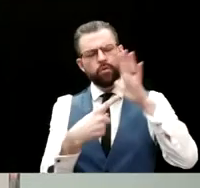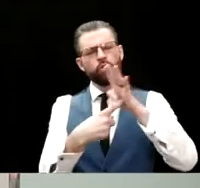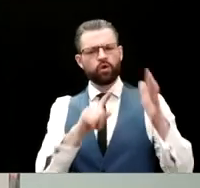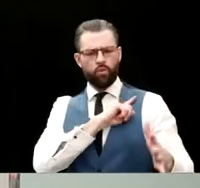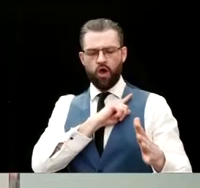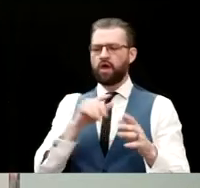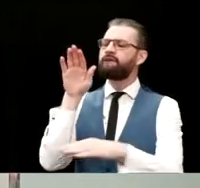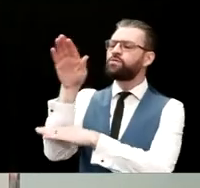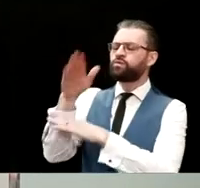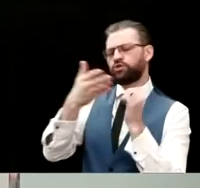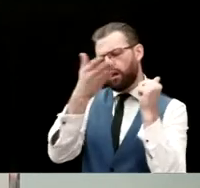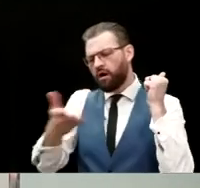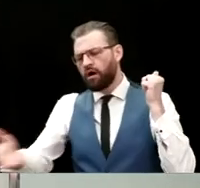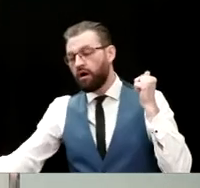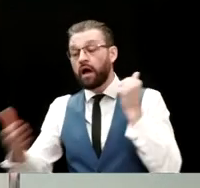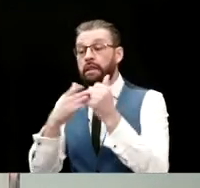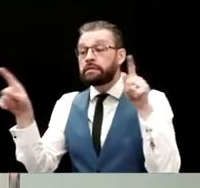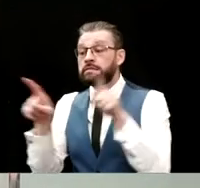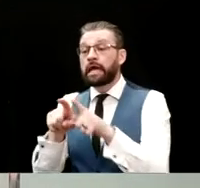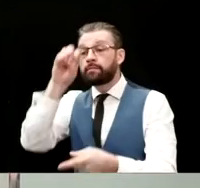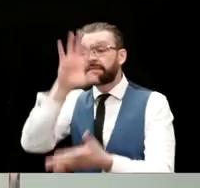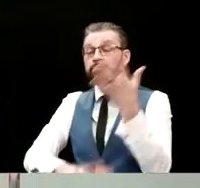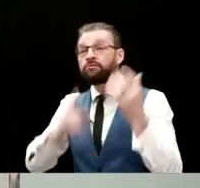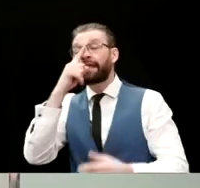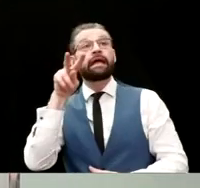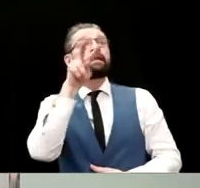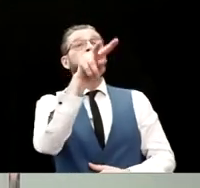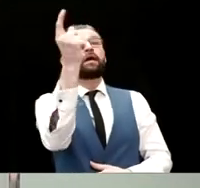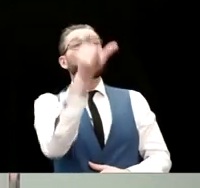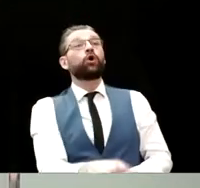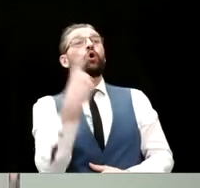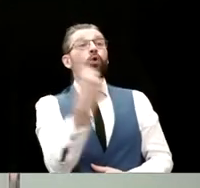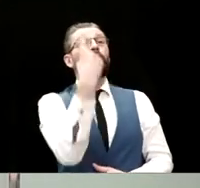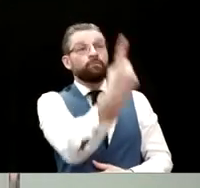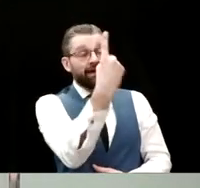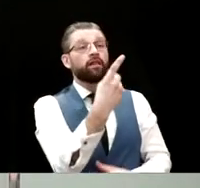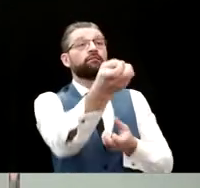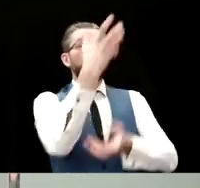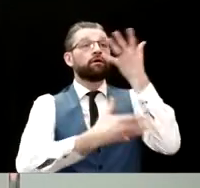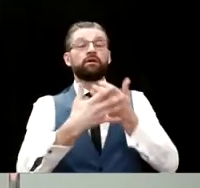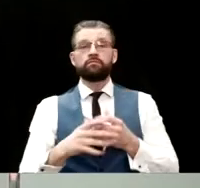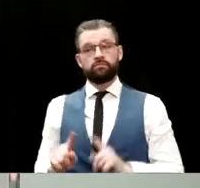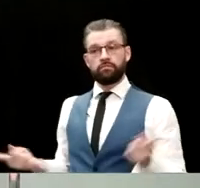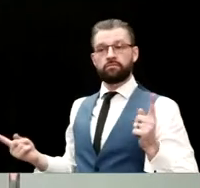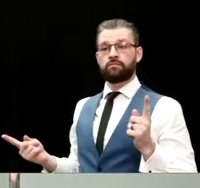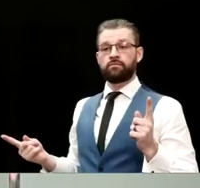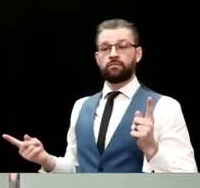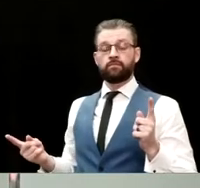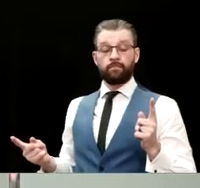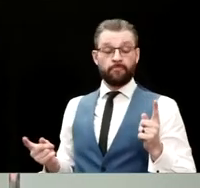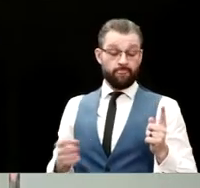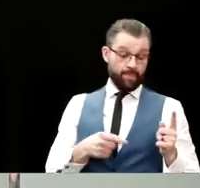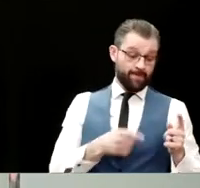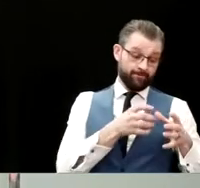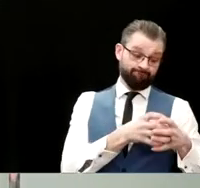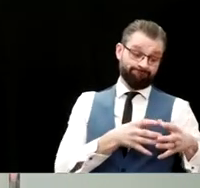future generations will not have the same access to first-hand testimonies as we do. And we are facing a growing presence of those